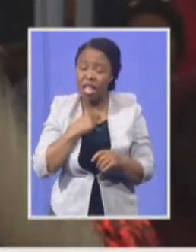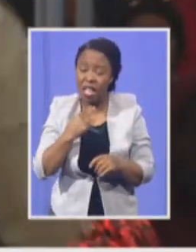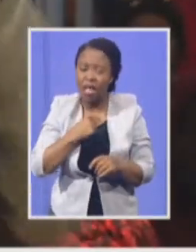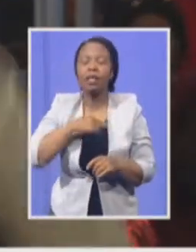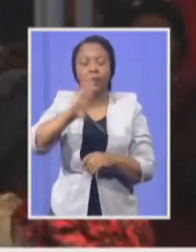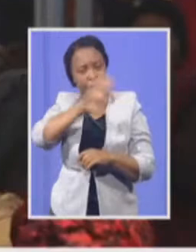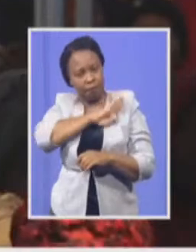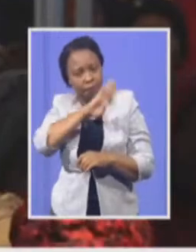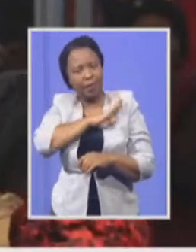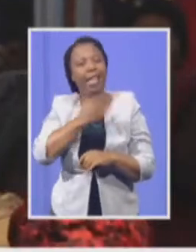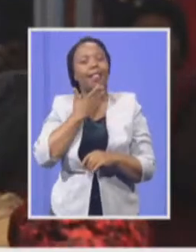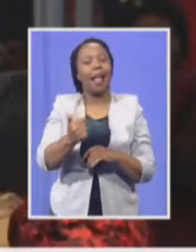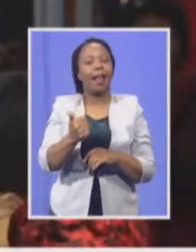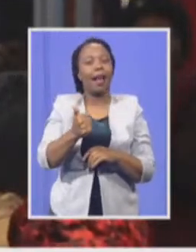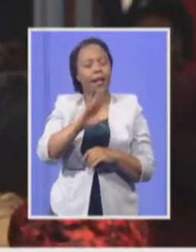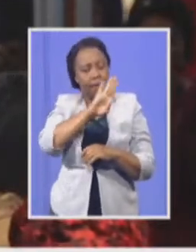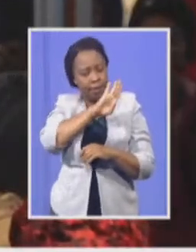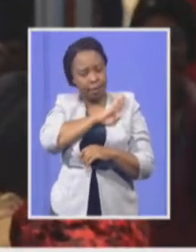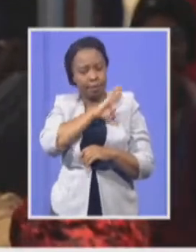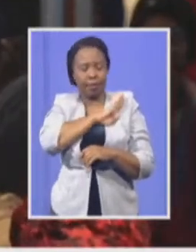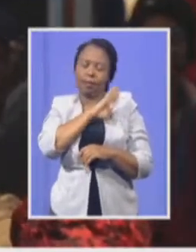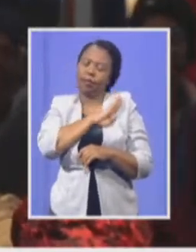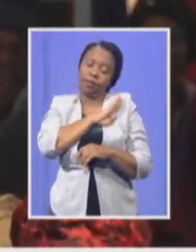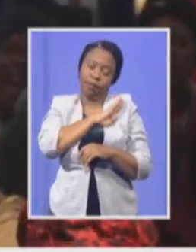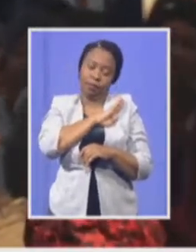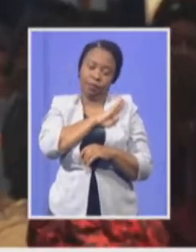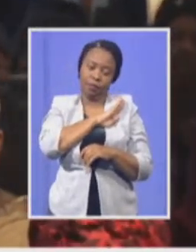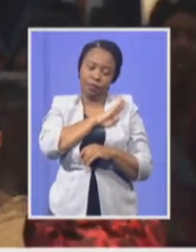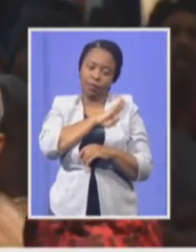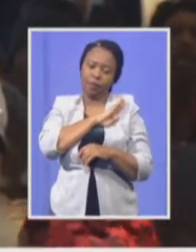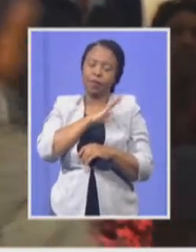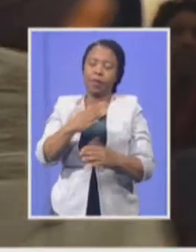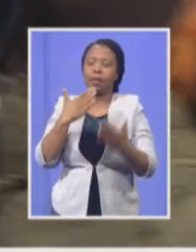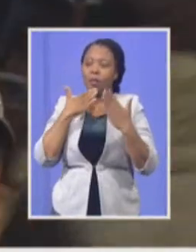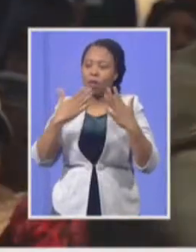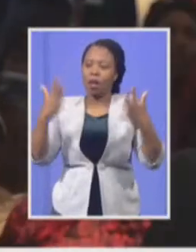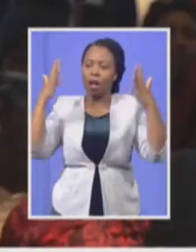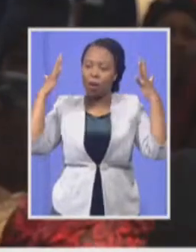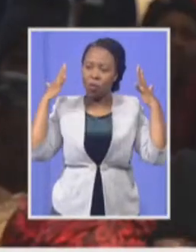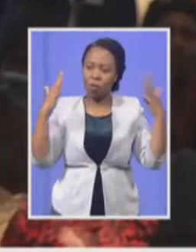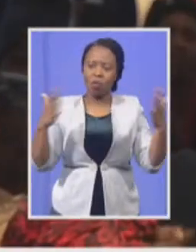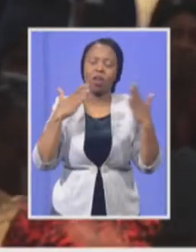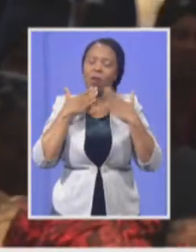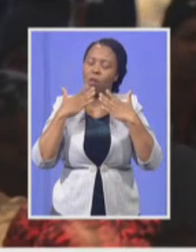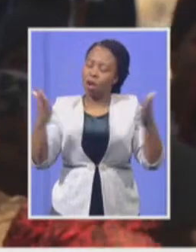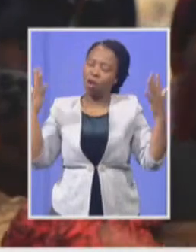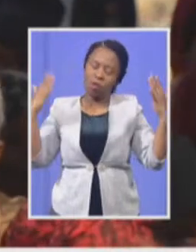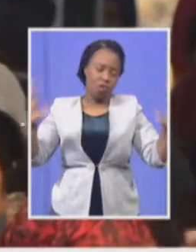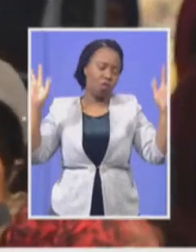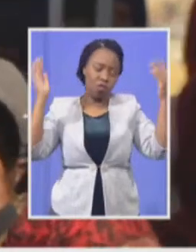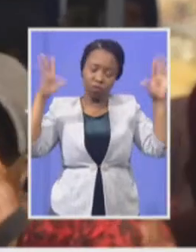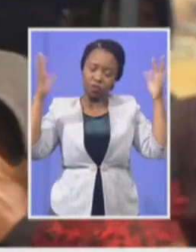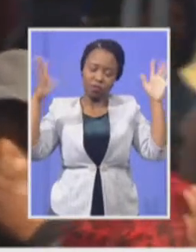re a wa kopa mme ra le ba ho rutile naka